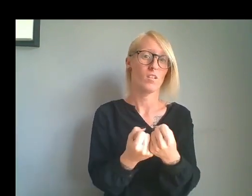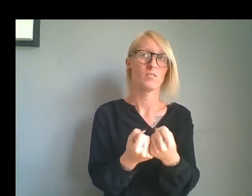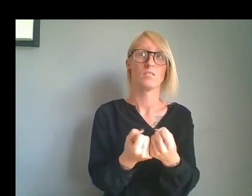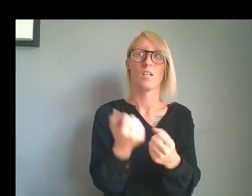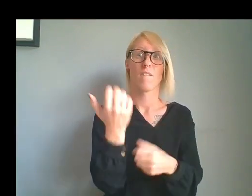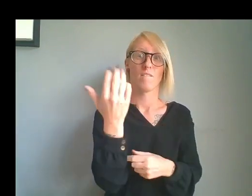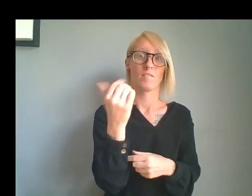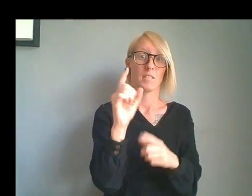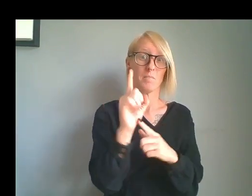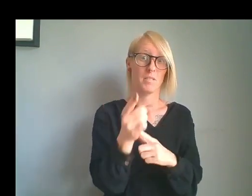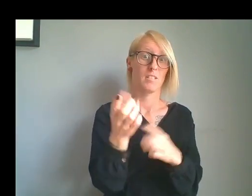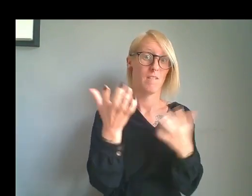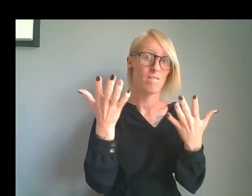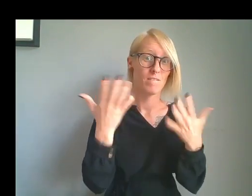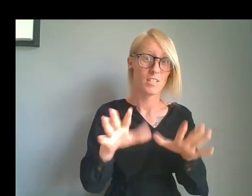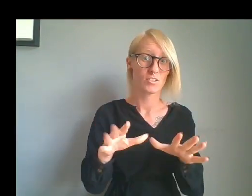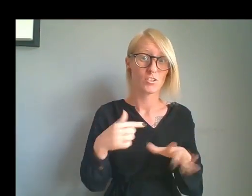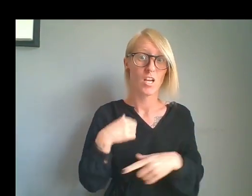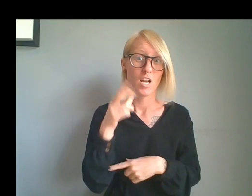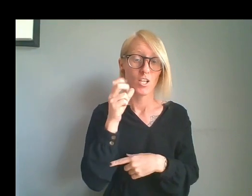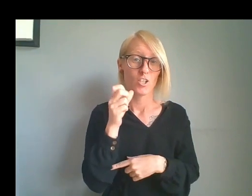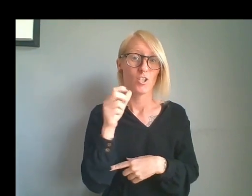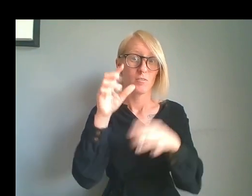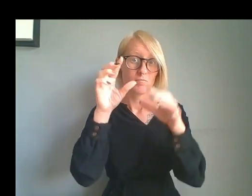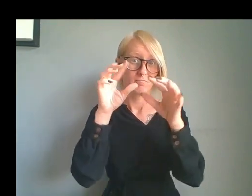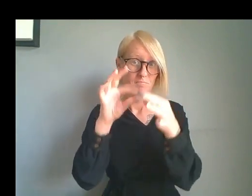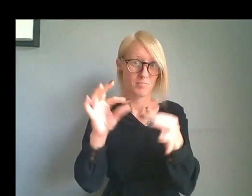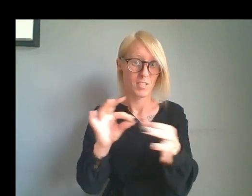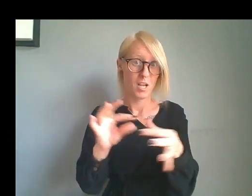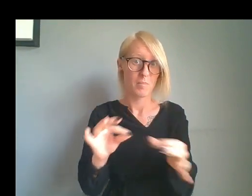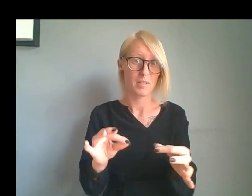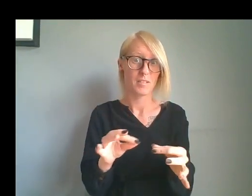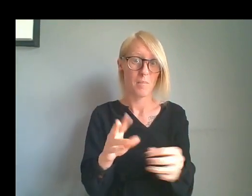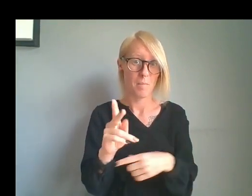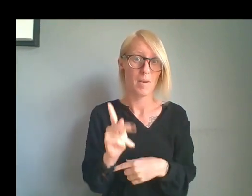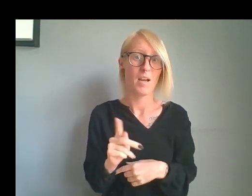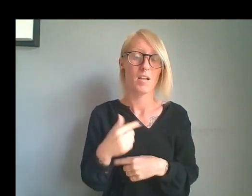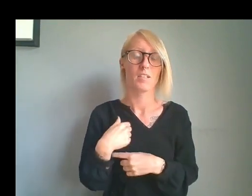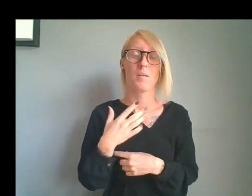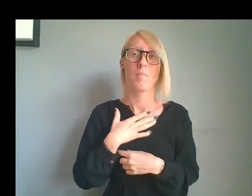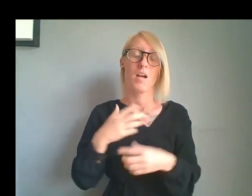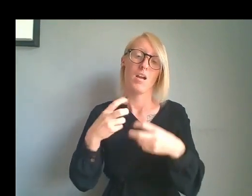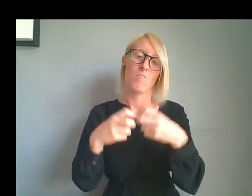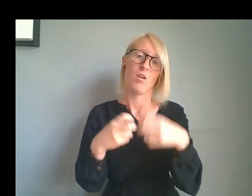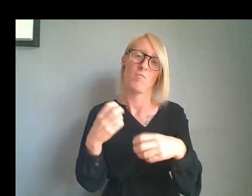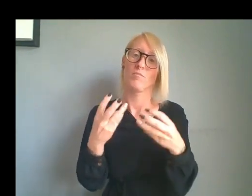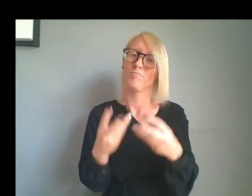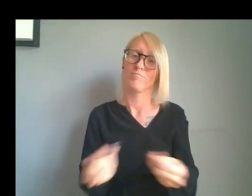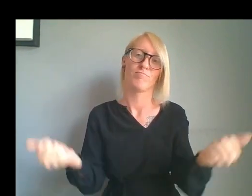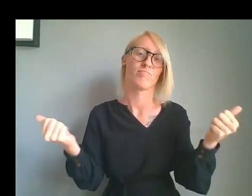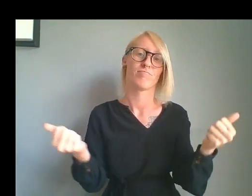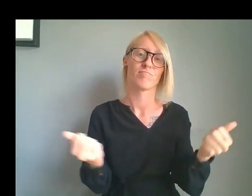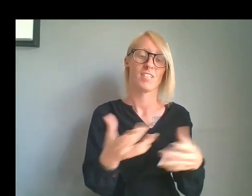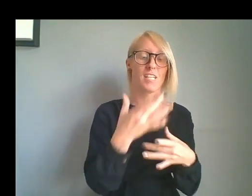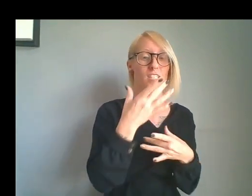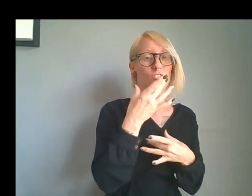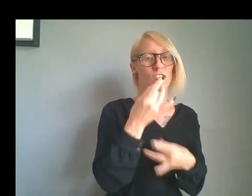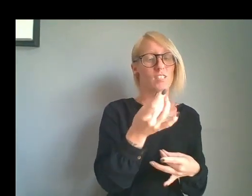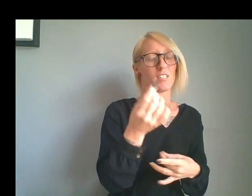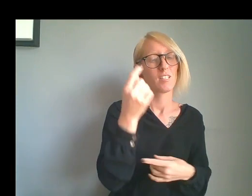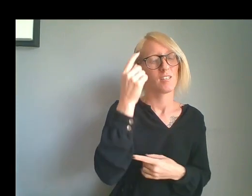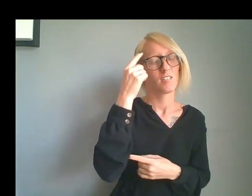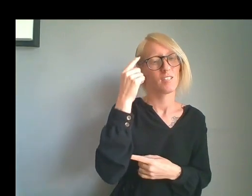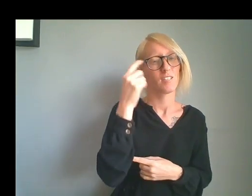minutes, I actually heard back from the company. So then my issue was resolved. So it's kind of interesting that you would think things,